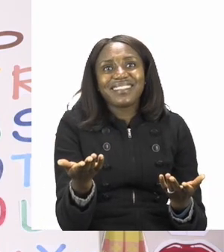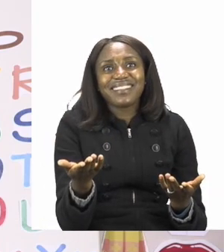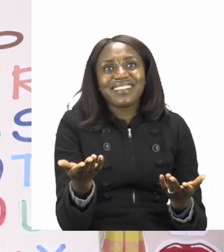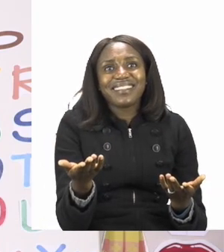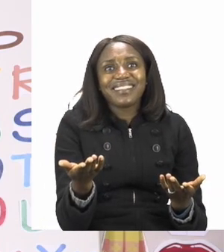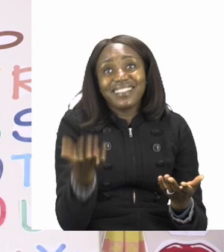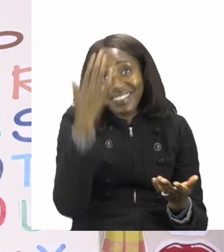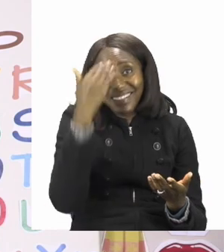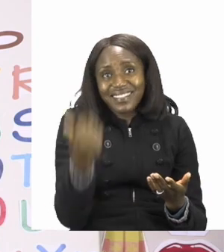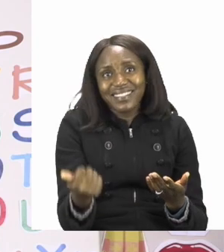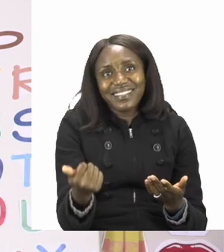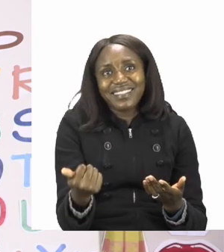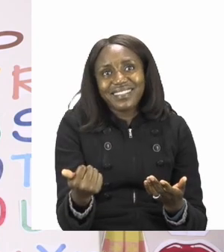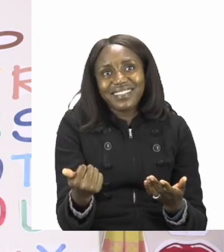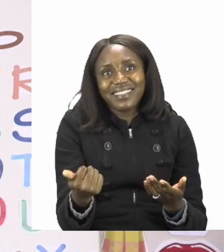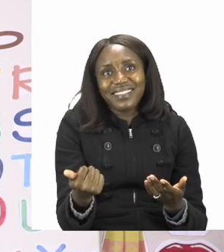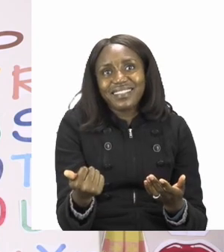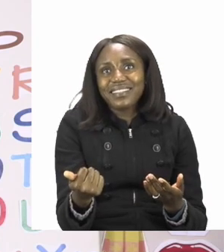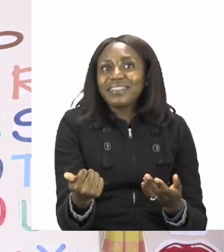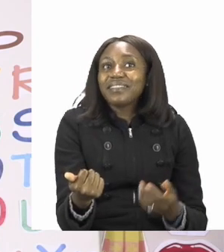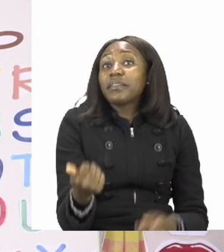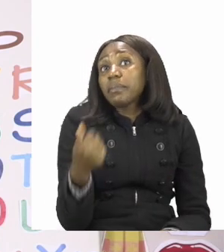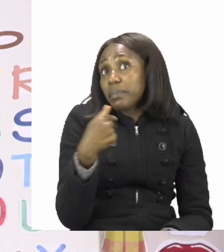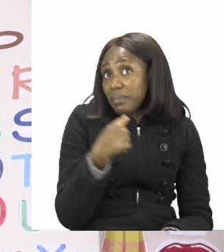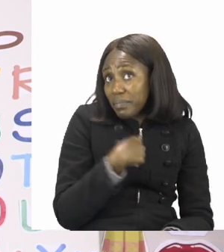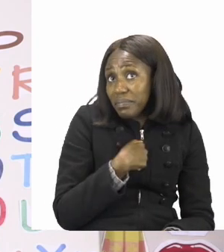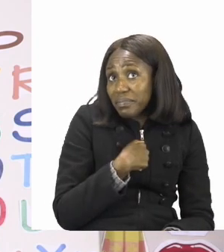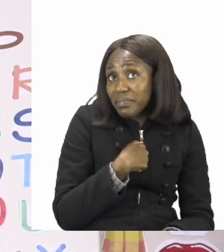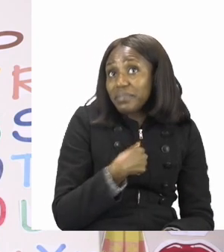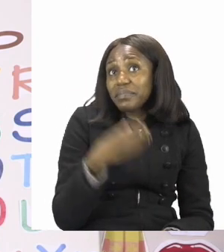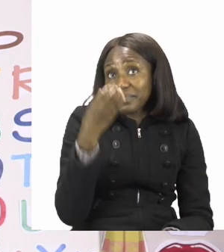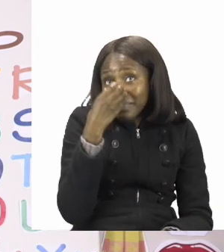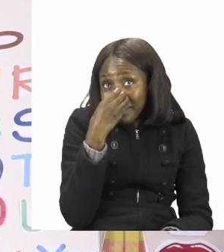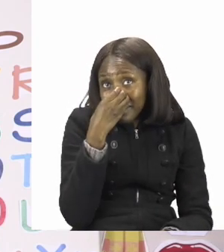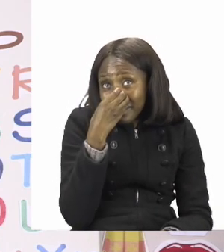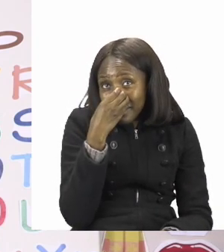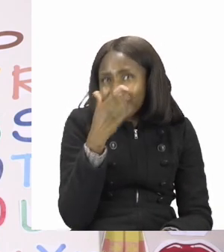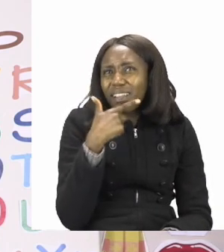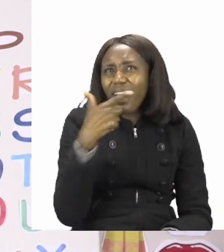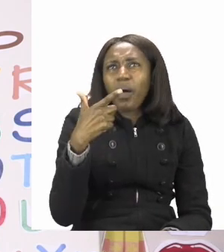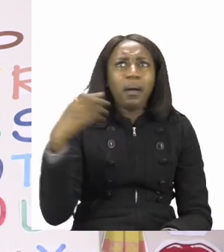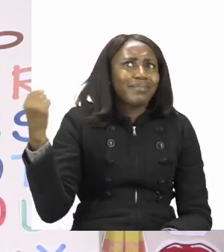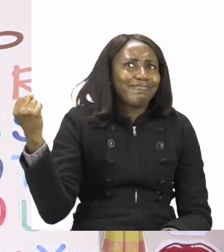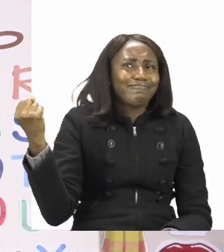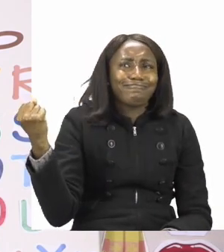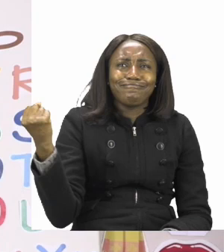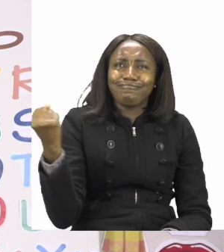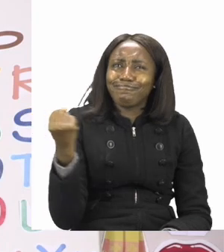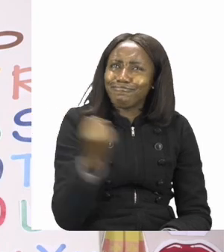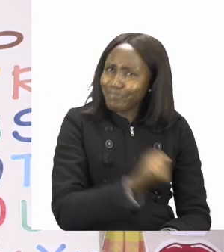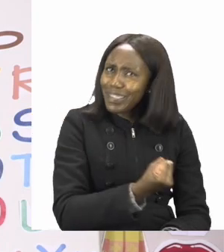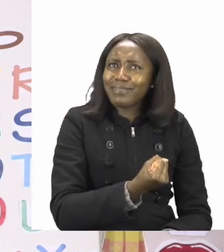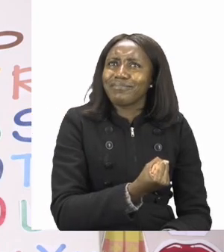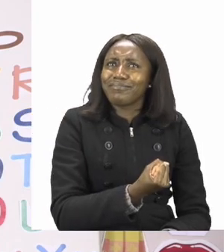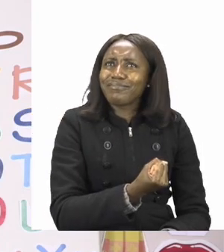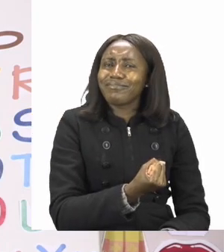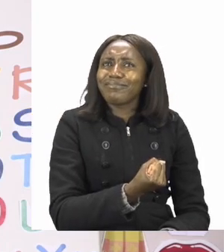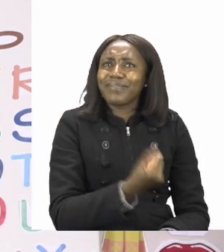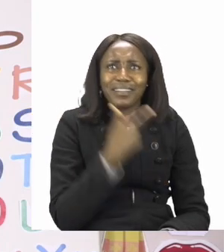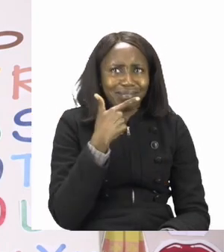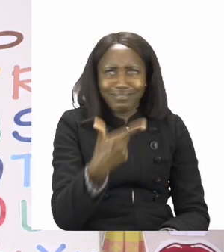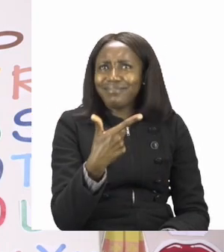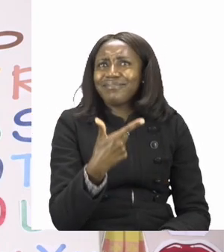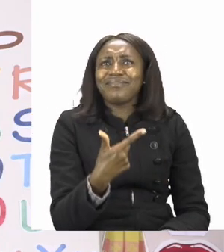Zoshi. Hello. So, from Zoshi and I, we would like to say thank you for joining us